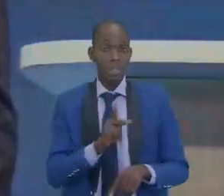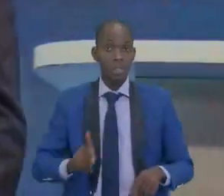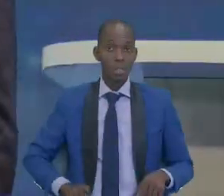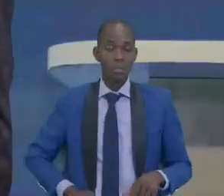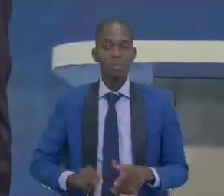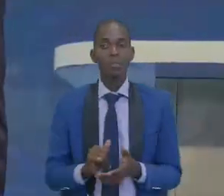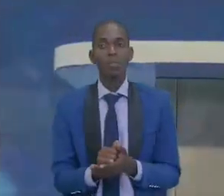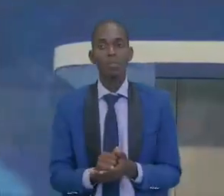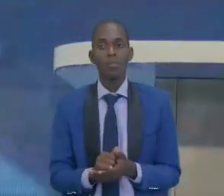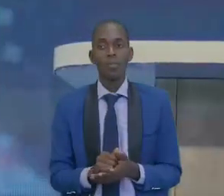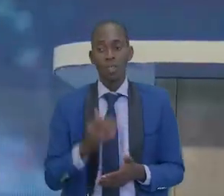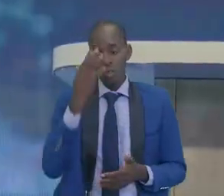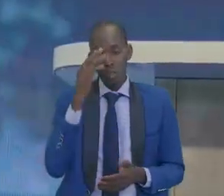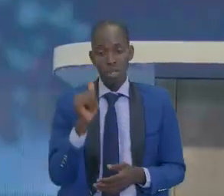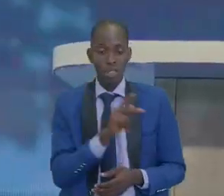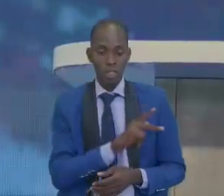a king is a judge.